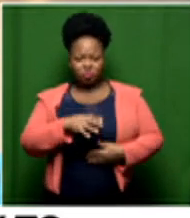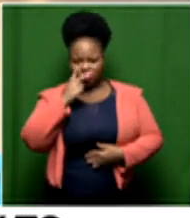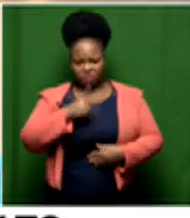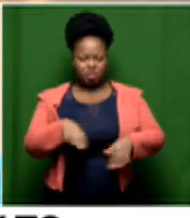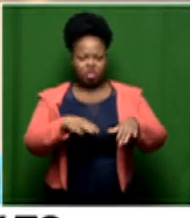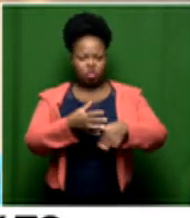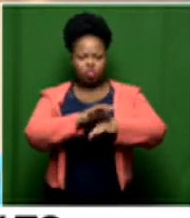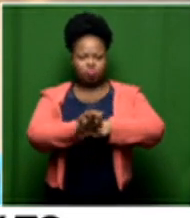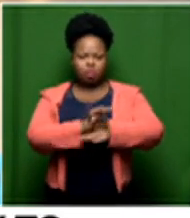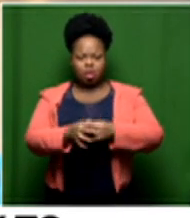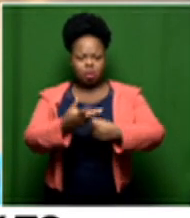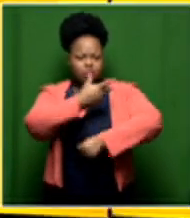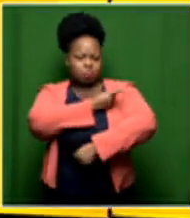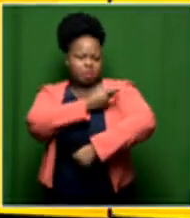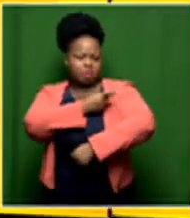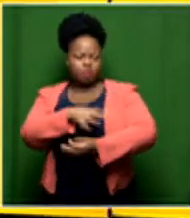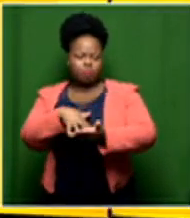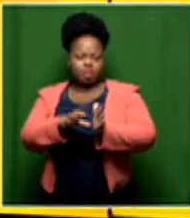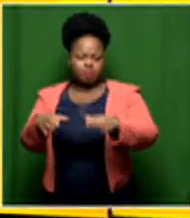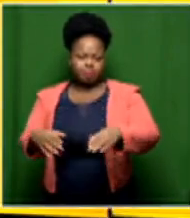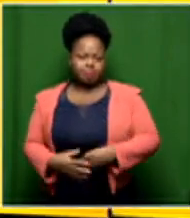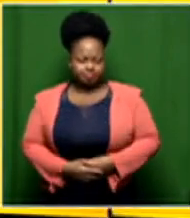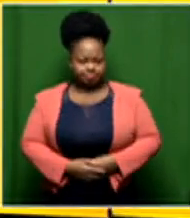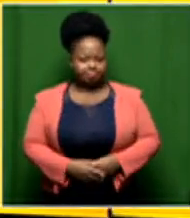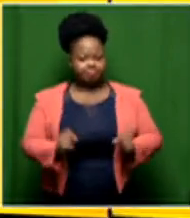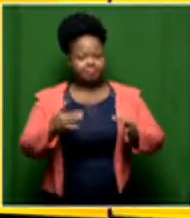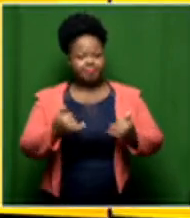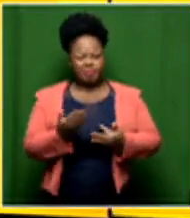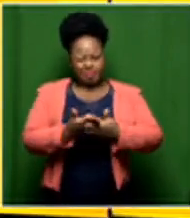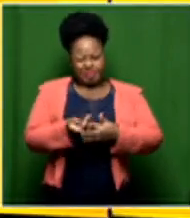action plan to get COVID-19 vaccines to the most vulnerable. All right, let's quickly take a break.